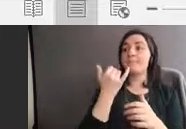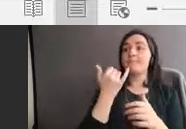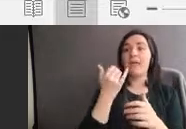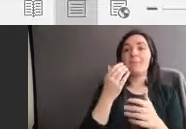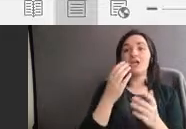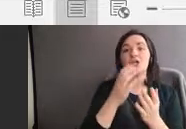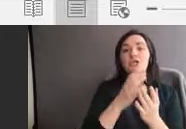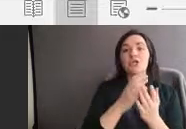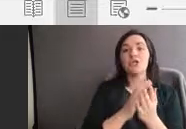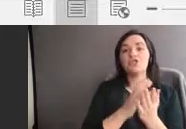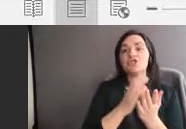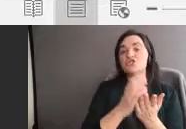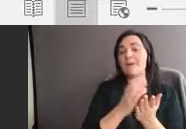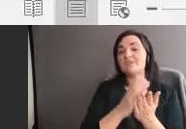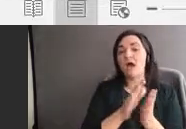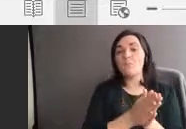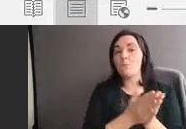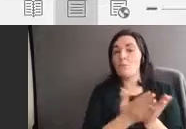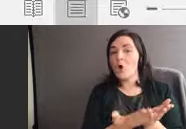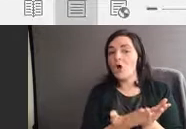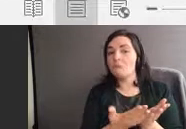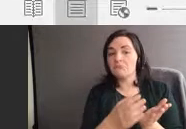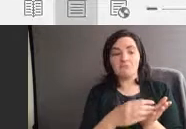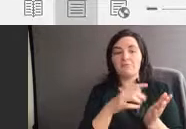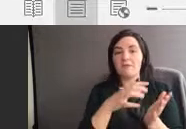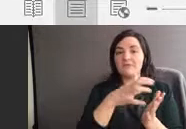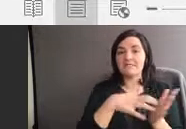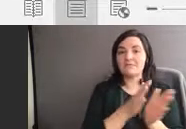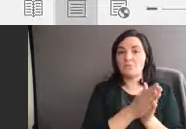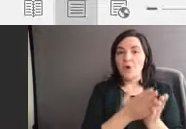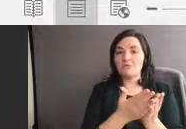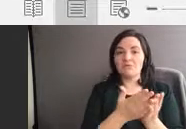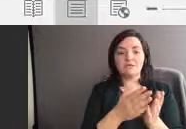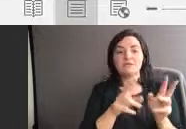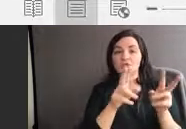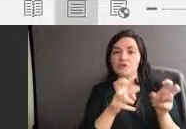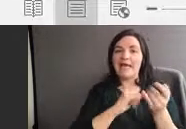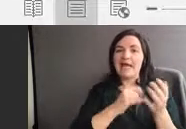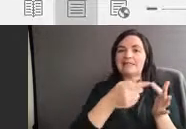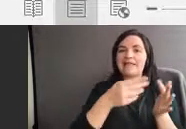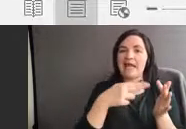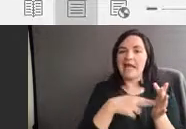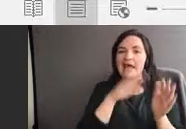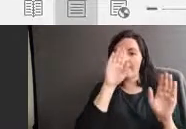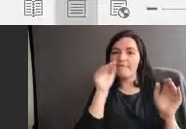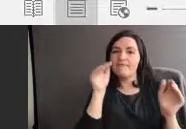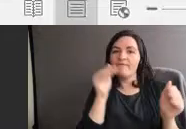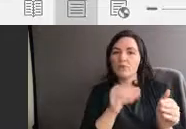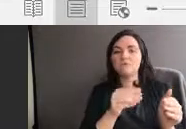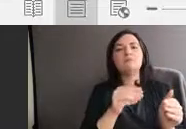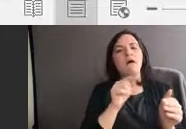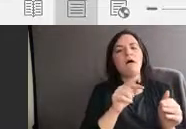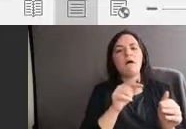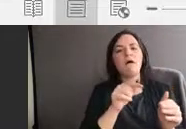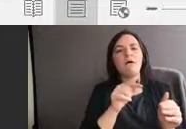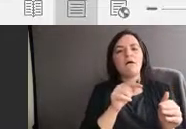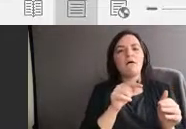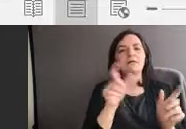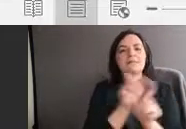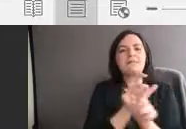chapter in a textbook about SEN that focuses on dyslexic learners. So you'll put